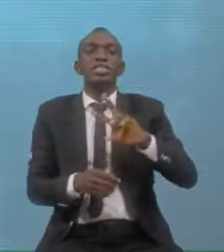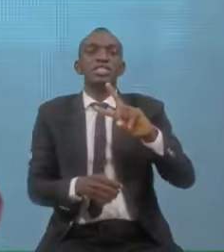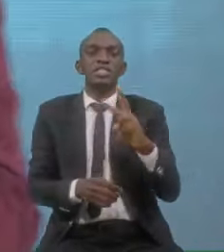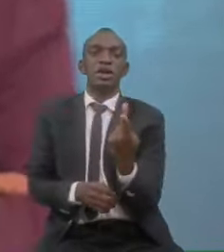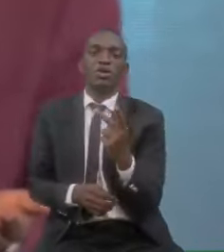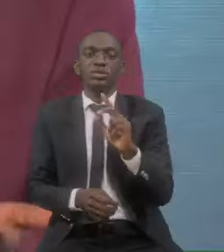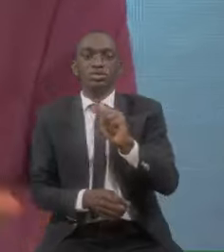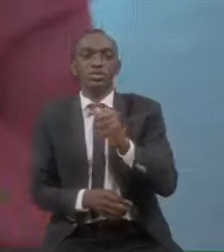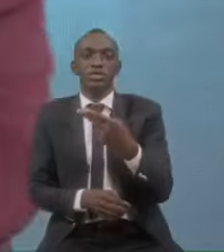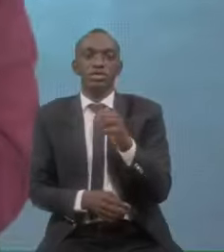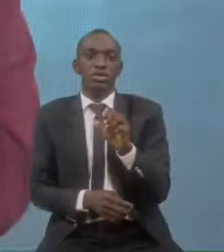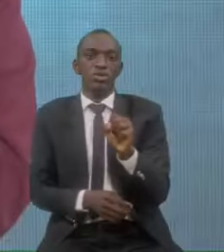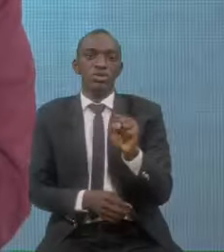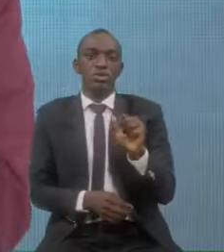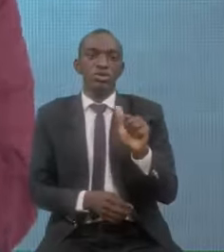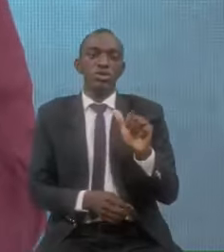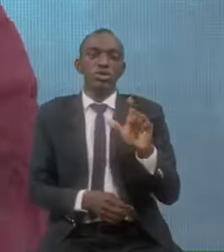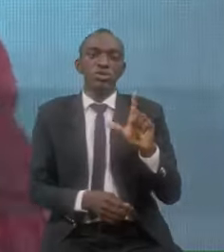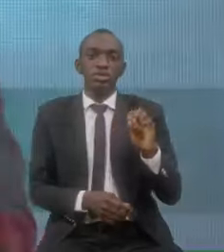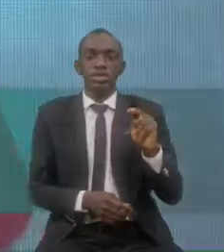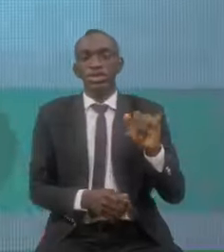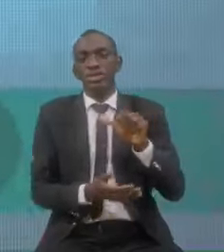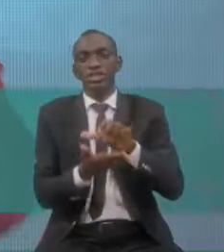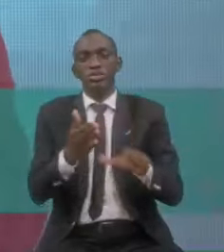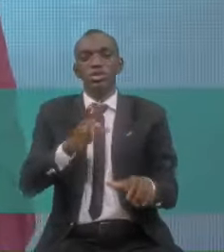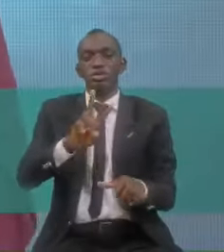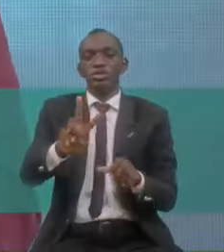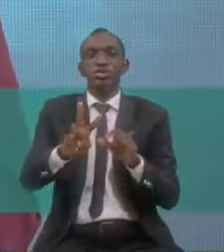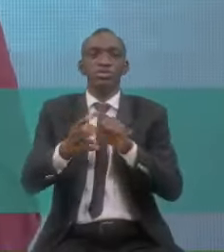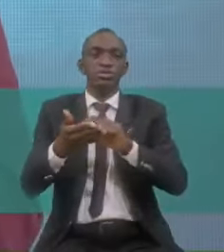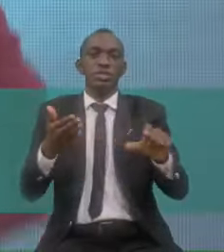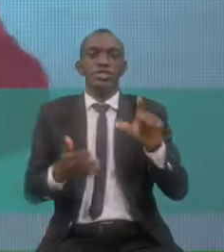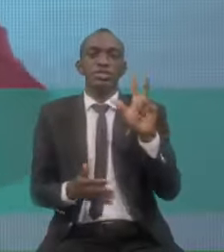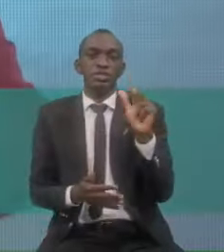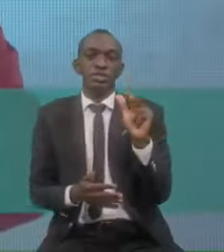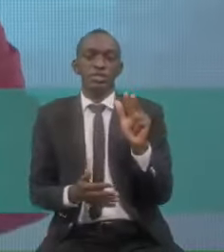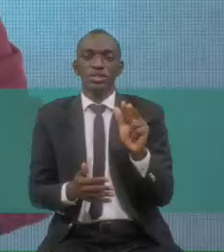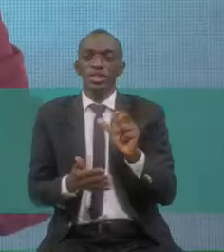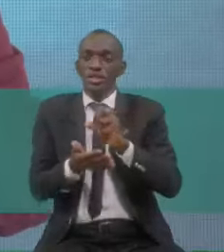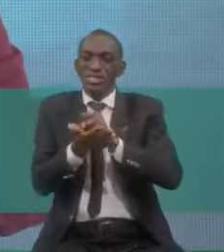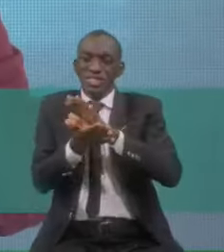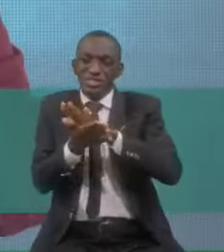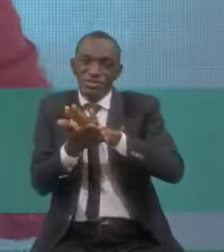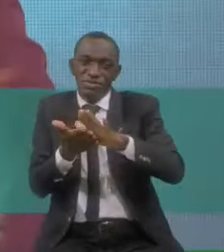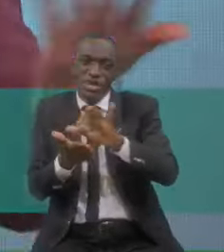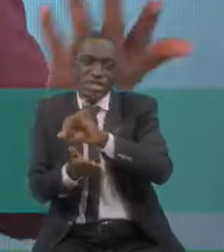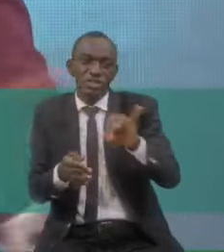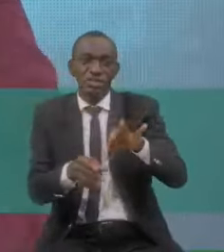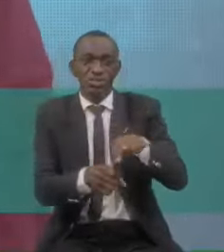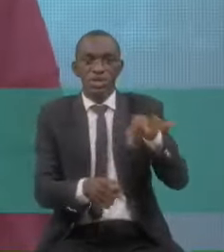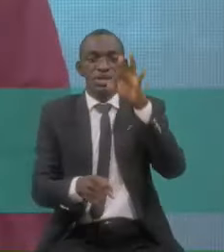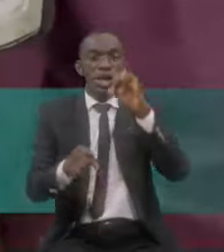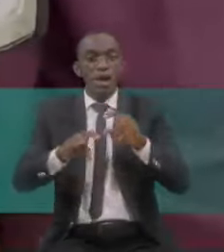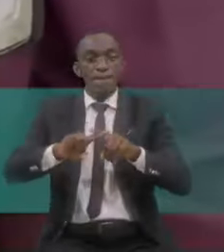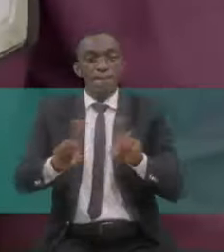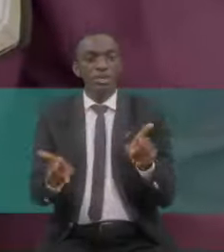reading from verse 13, the sanctifying spirit. But we are bound to give